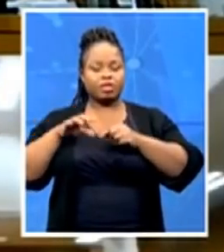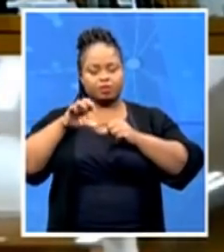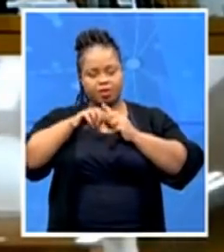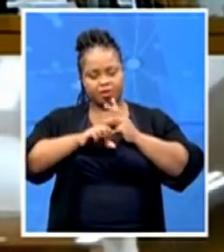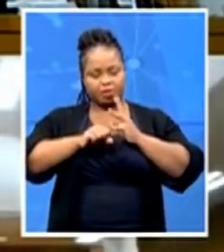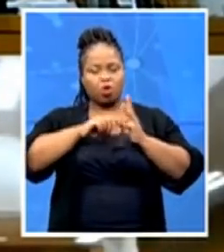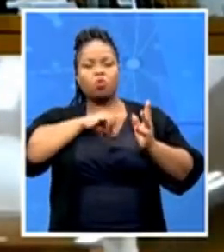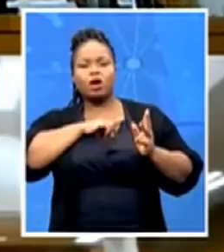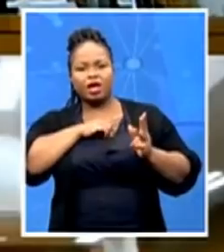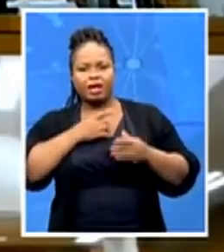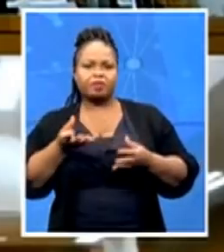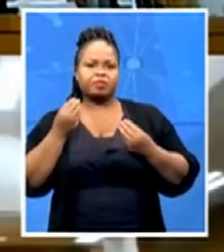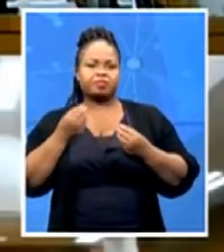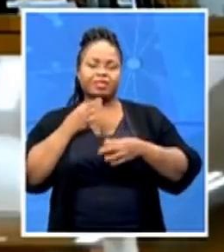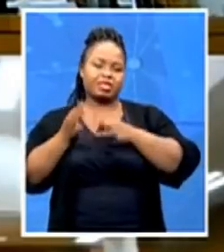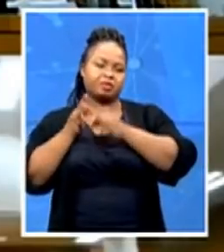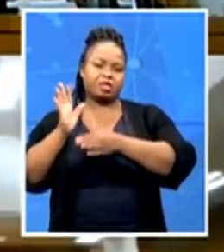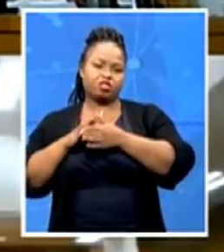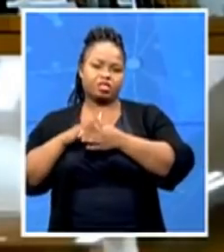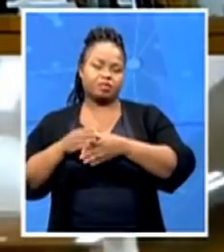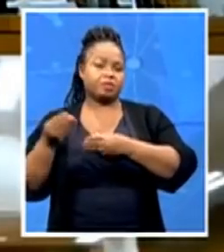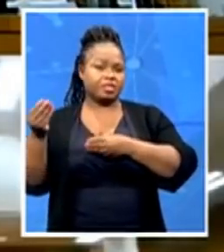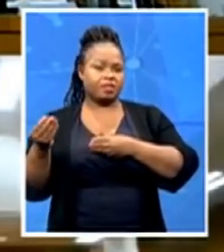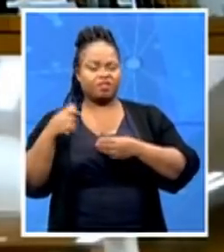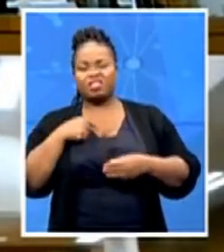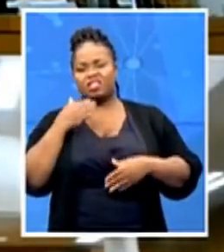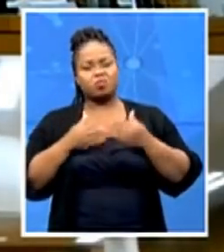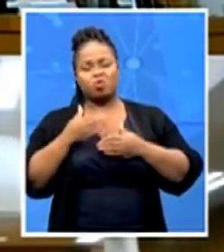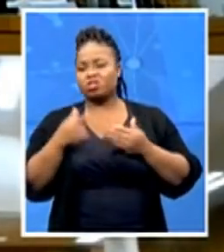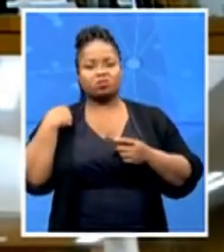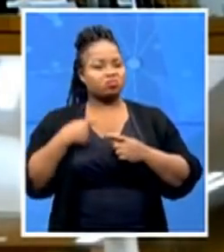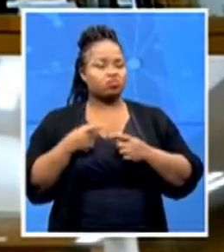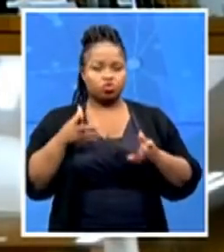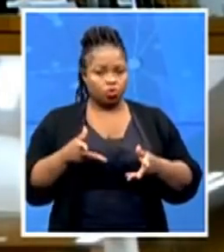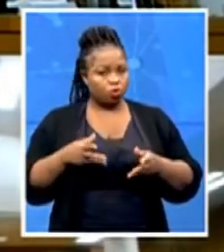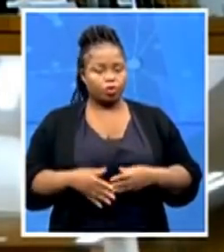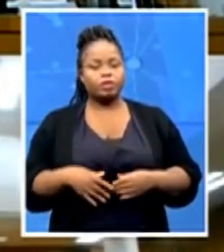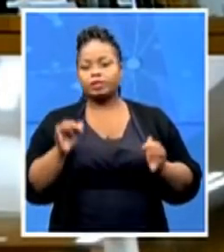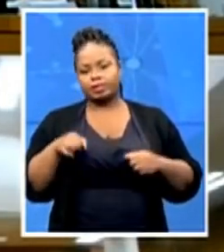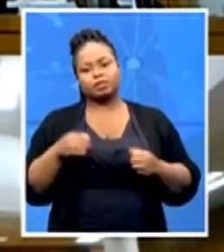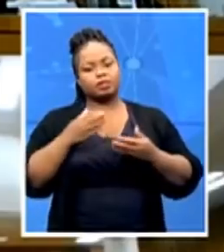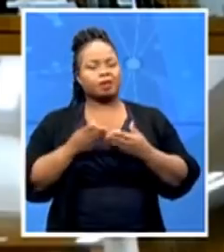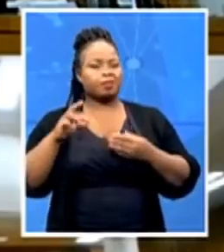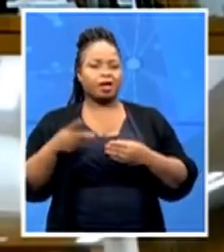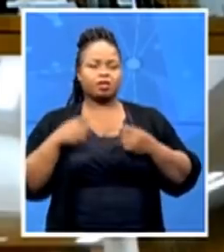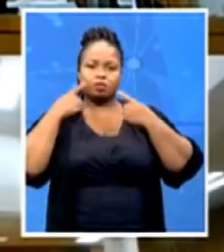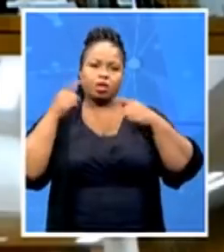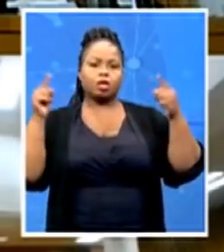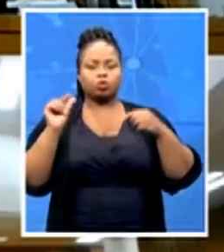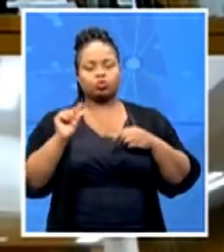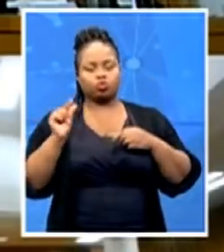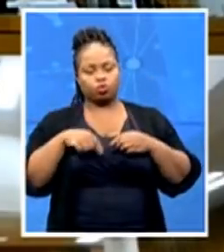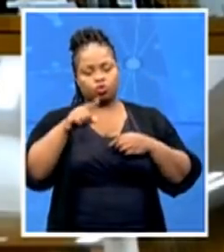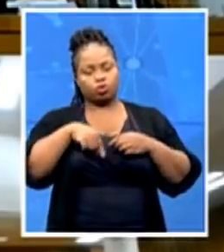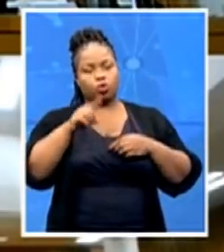That's as far as the process is concerned. So those reasons will become public in the course of the process. If